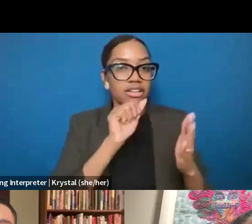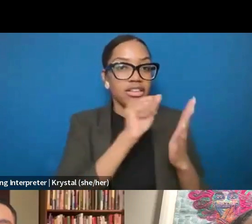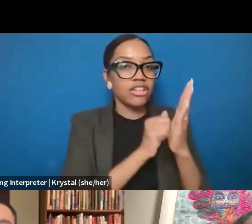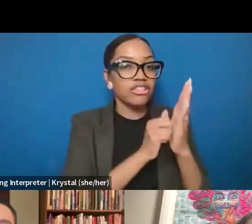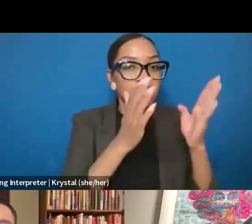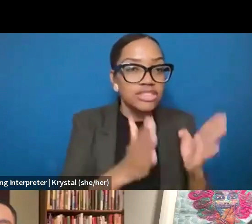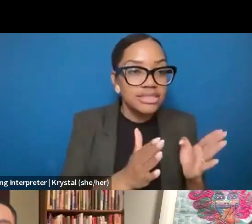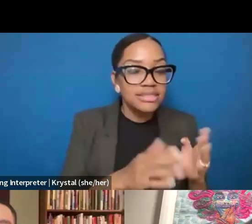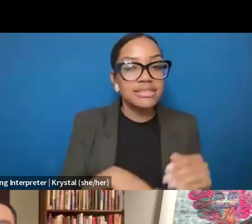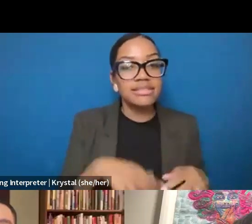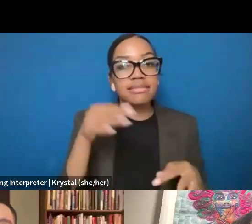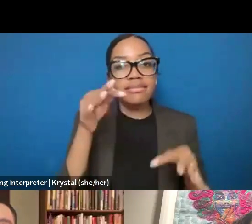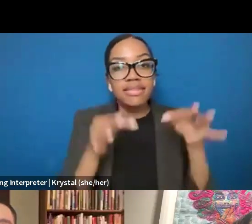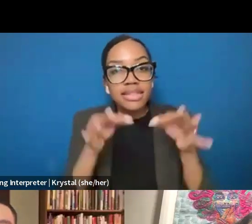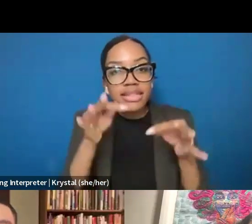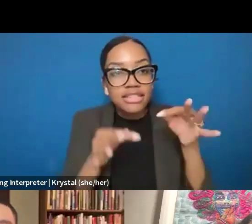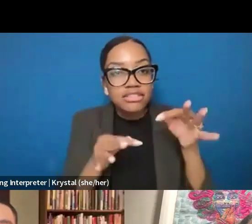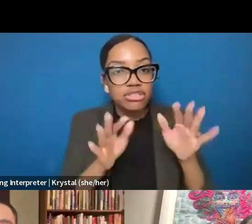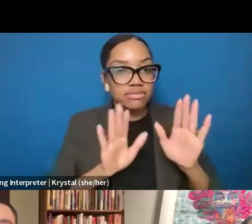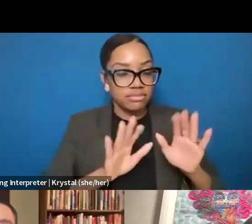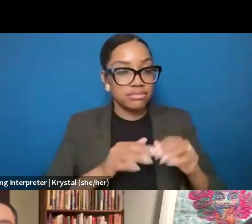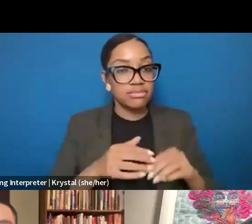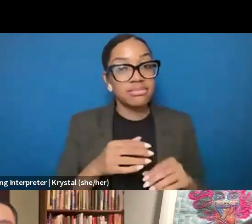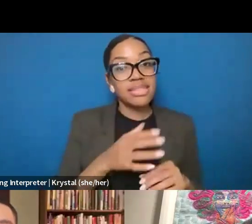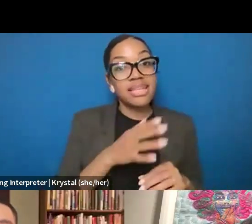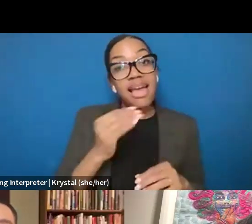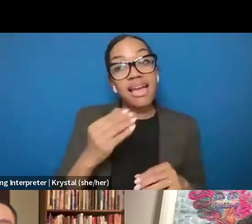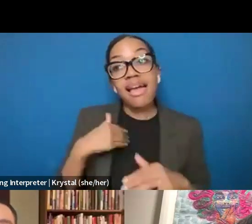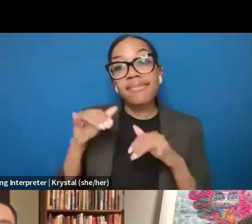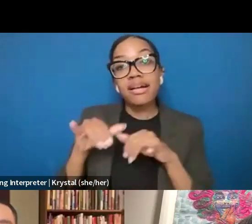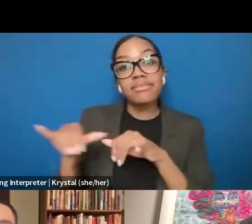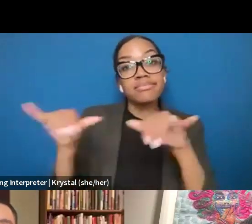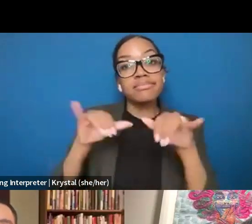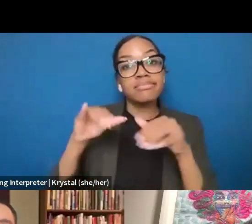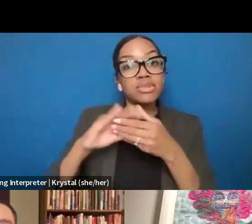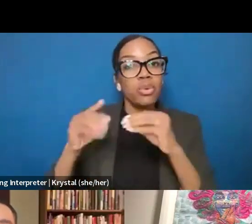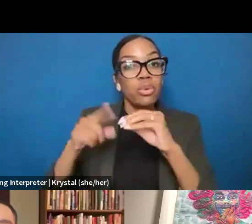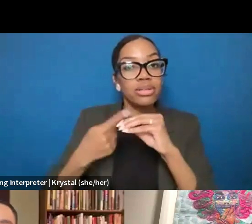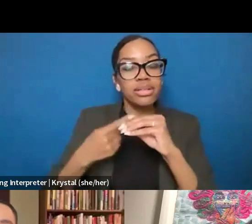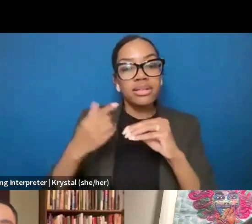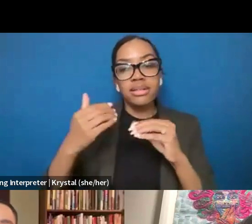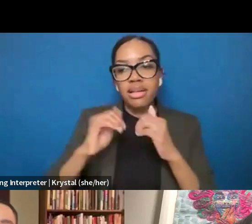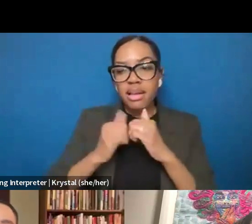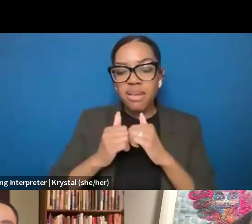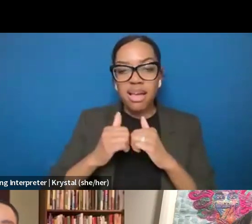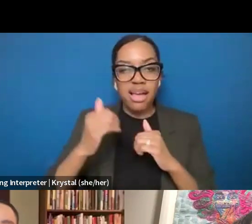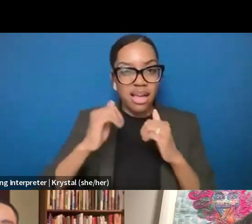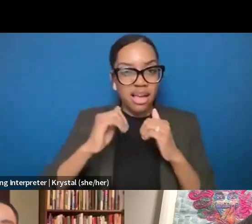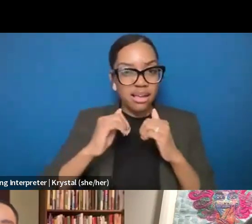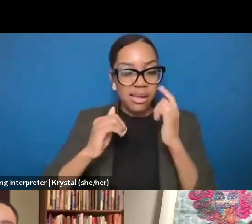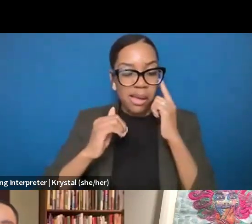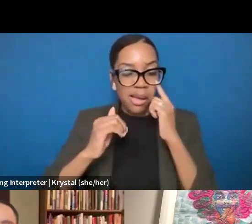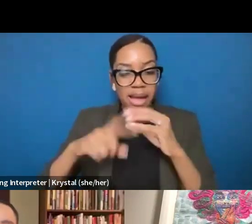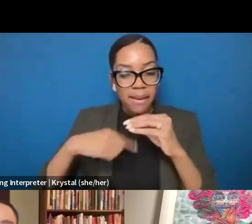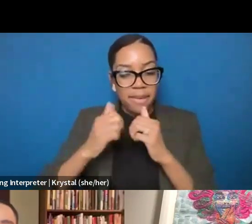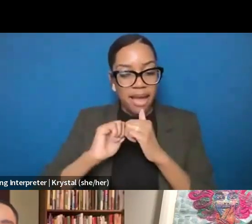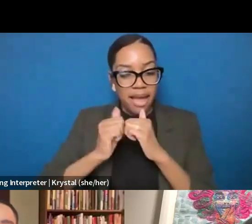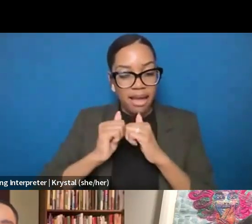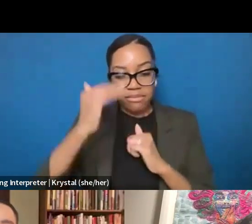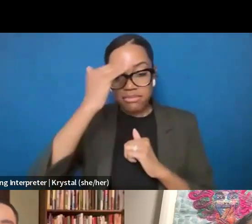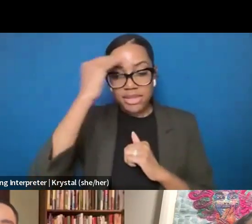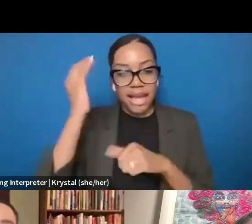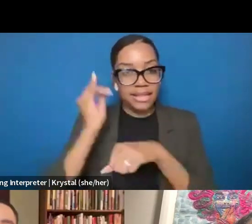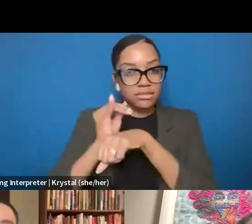and litigation. And then there's a conventional story we tell about the importance of Black institutions, which tends to focus on churches. And there's been